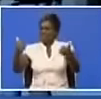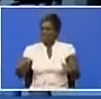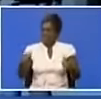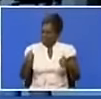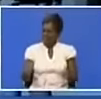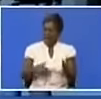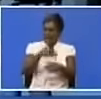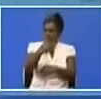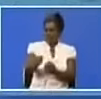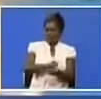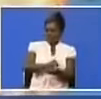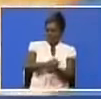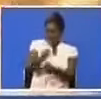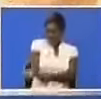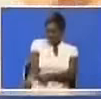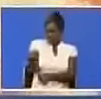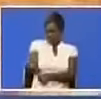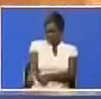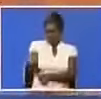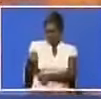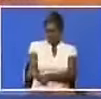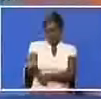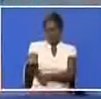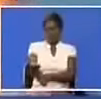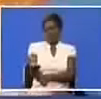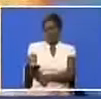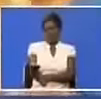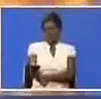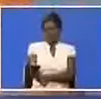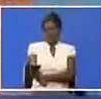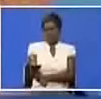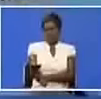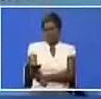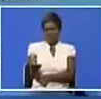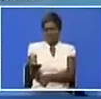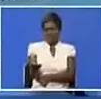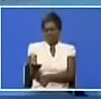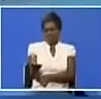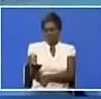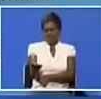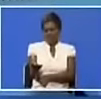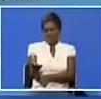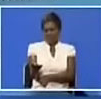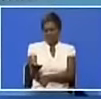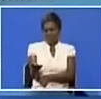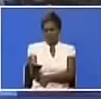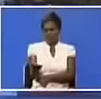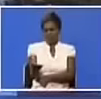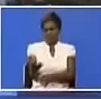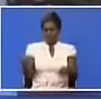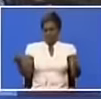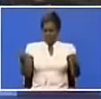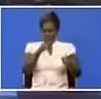last week's attack, where bombers used vehicle-borne improvised explosive devices to infiltrate the Kenyan camp. Your